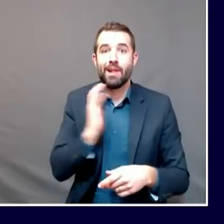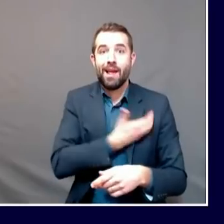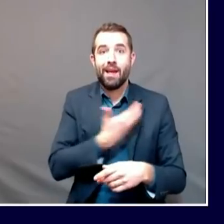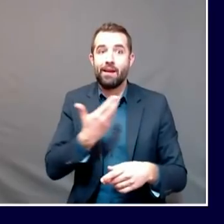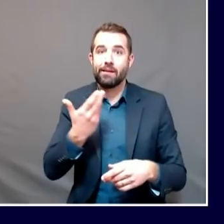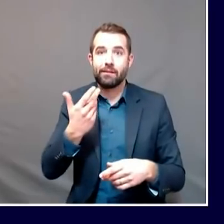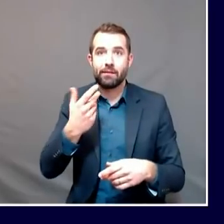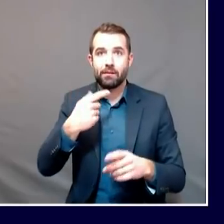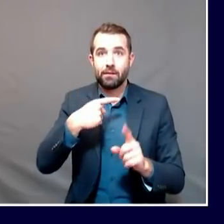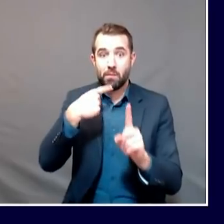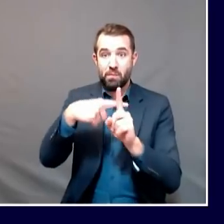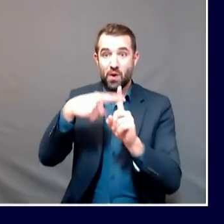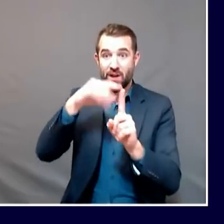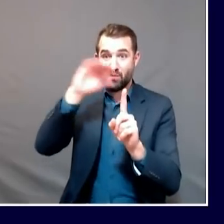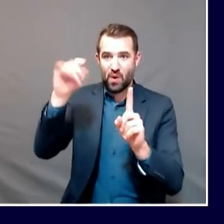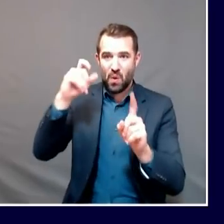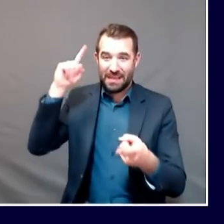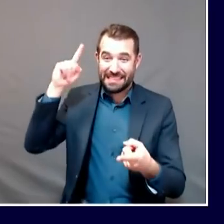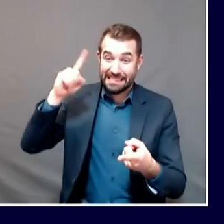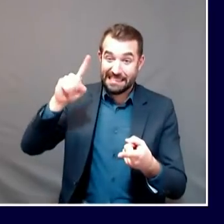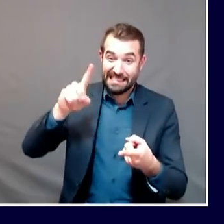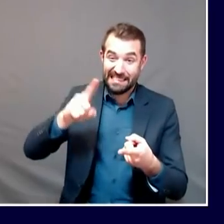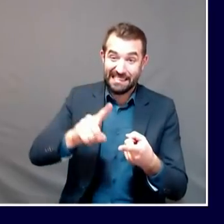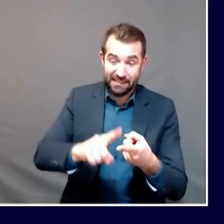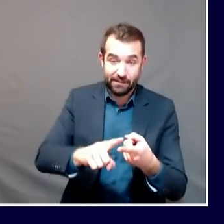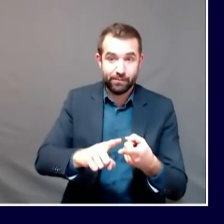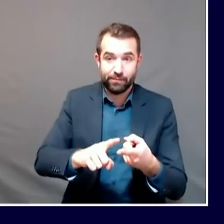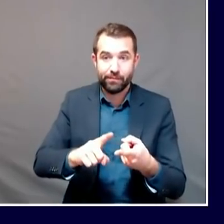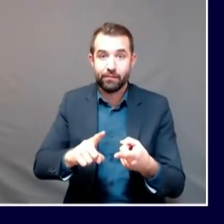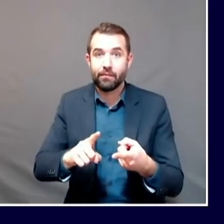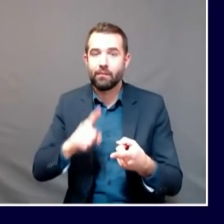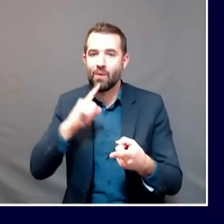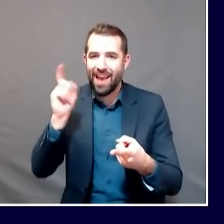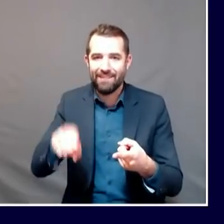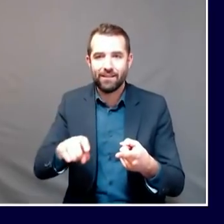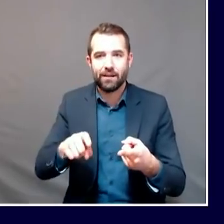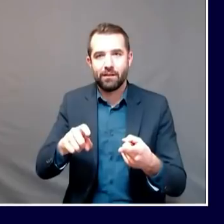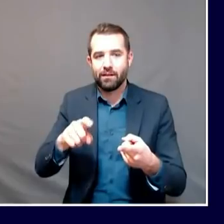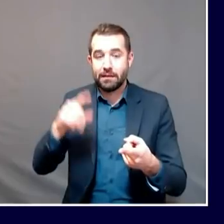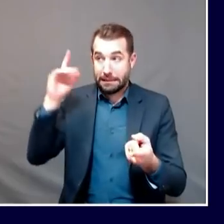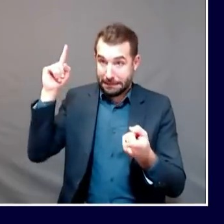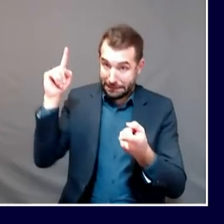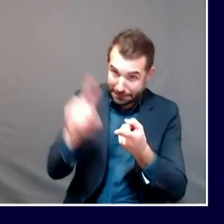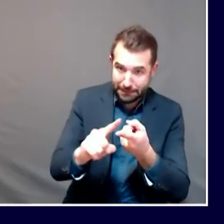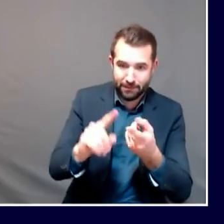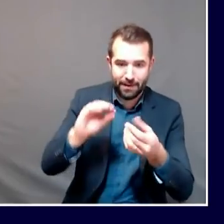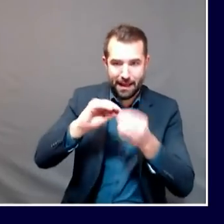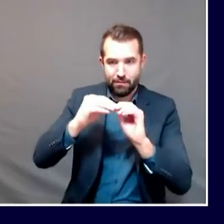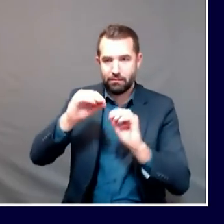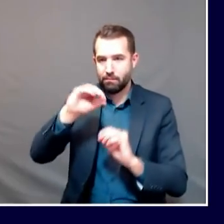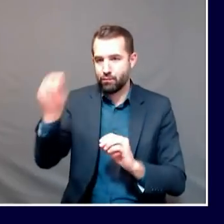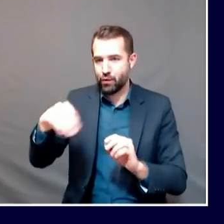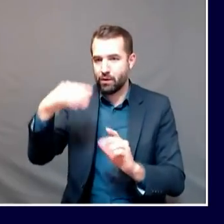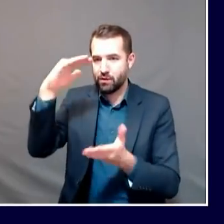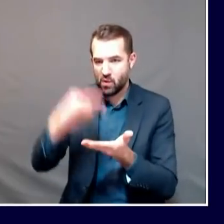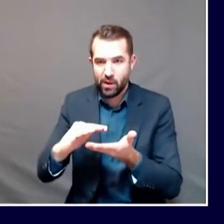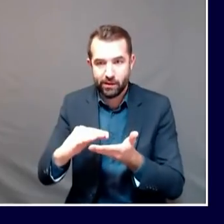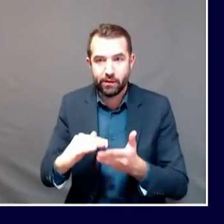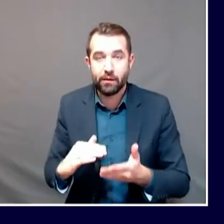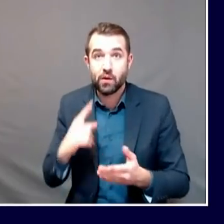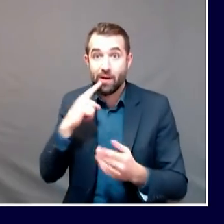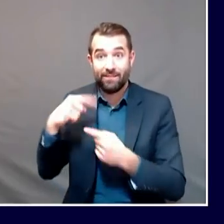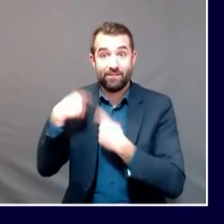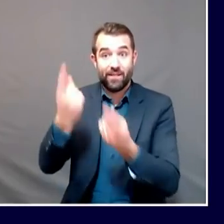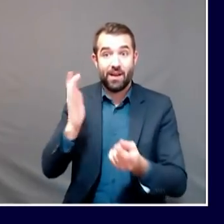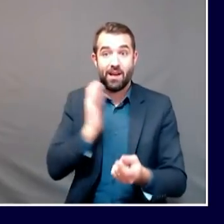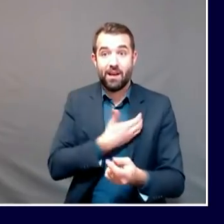is a new tool that we will have, but it is in addition to the existing tools like face covering wearing and social distancing.